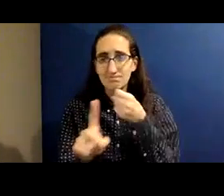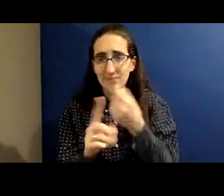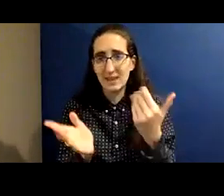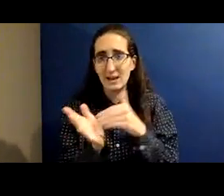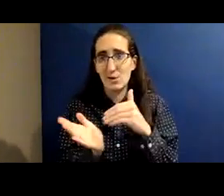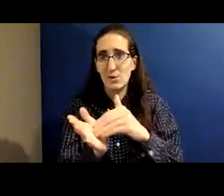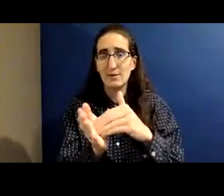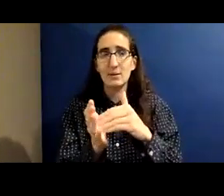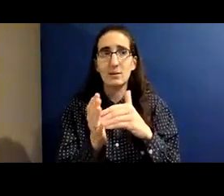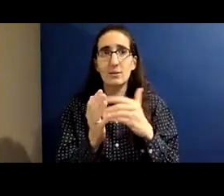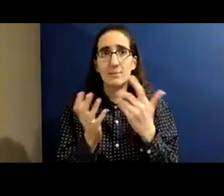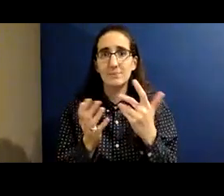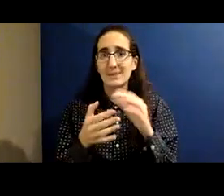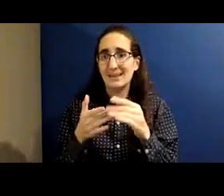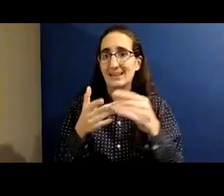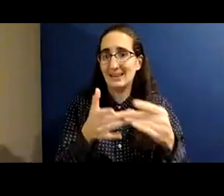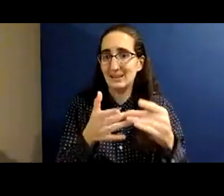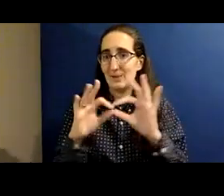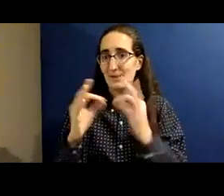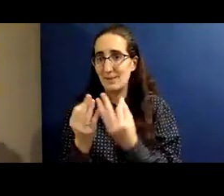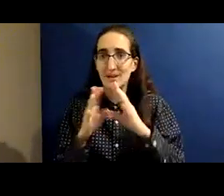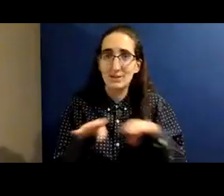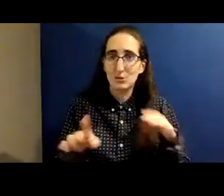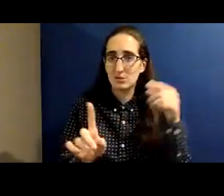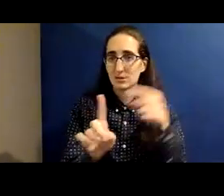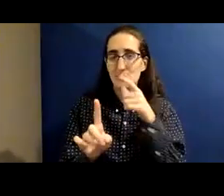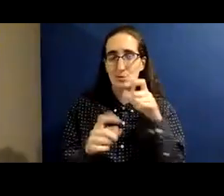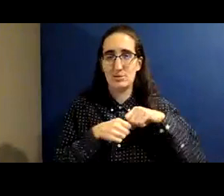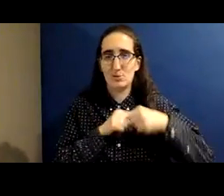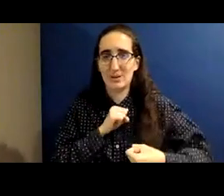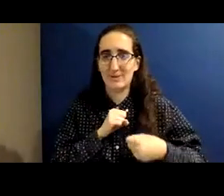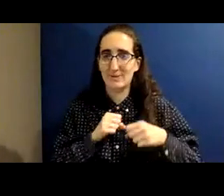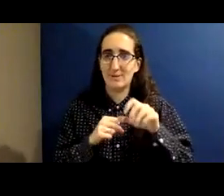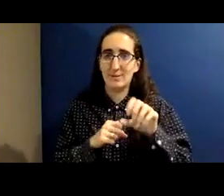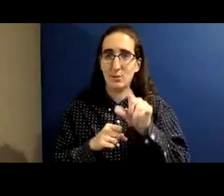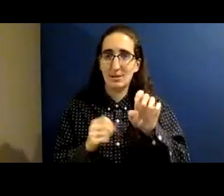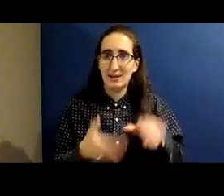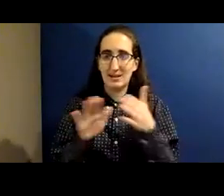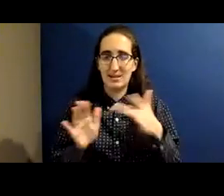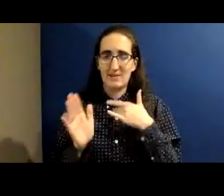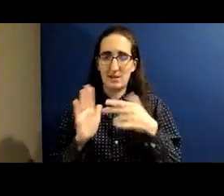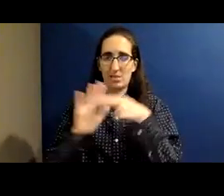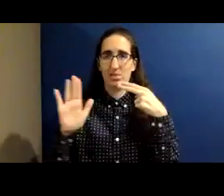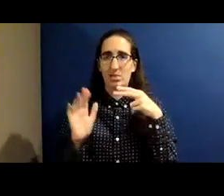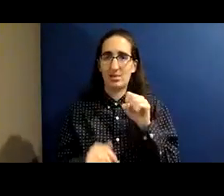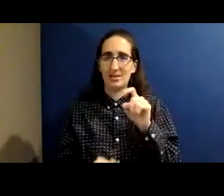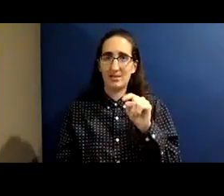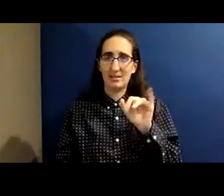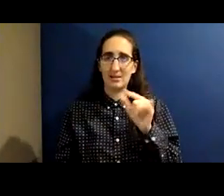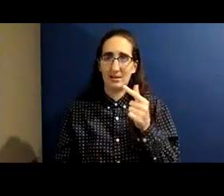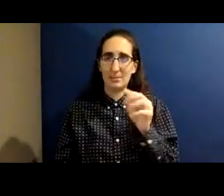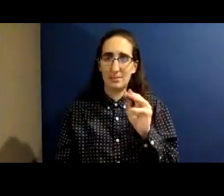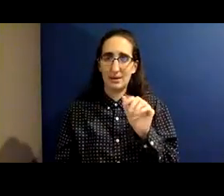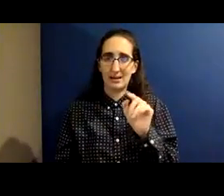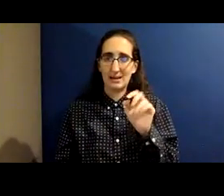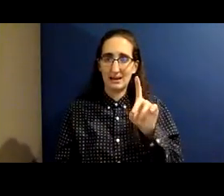often lead to families and children in particular who are grieving a suicide death feeling stigmatized by their loss.